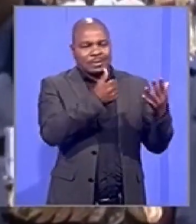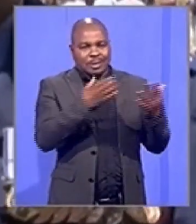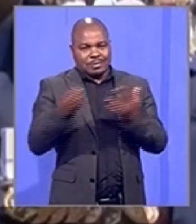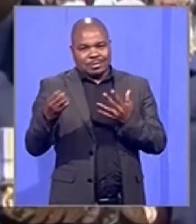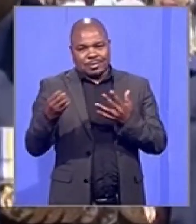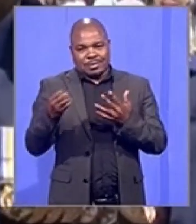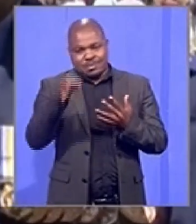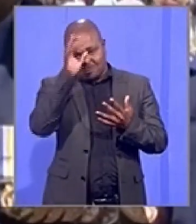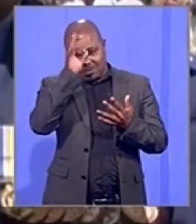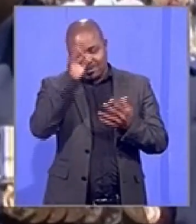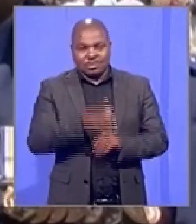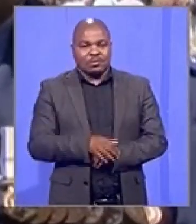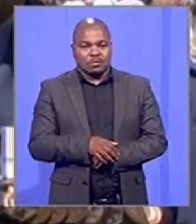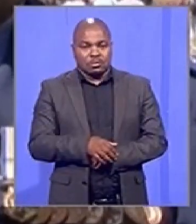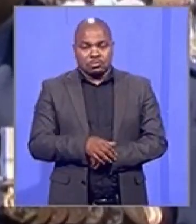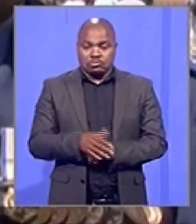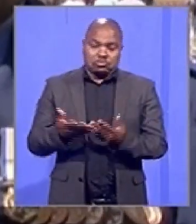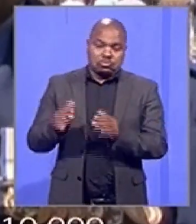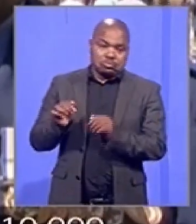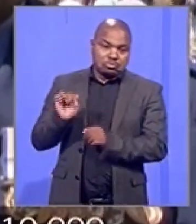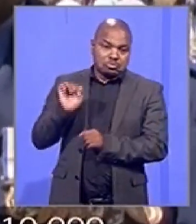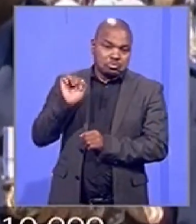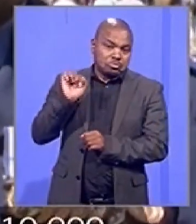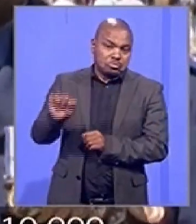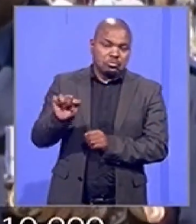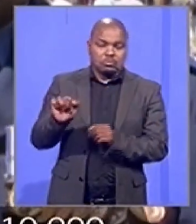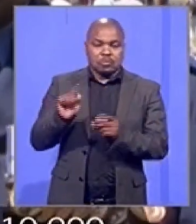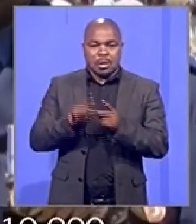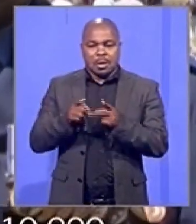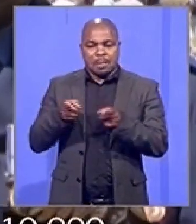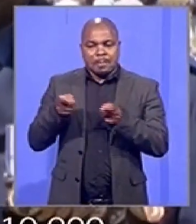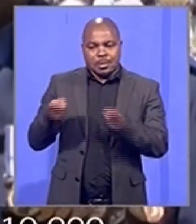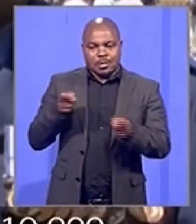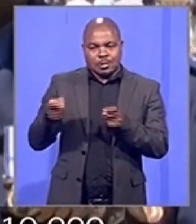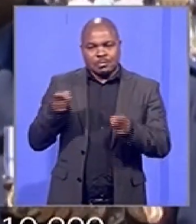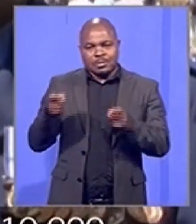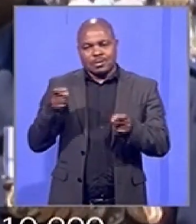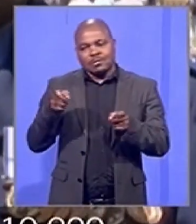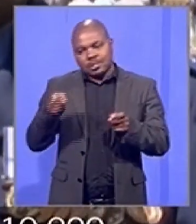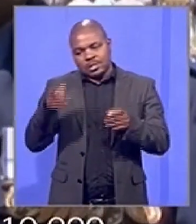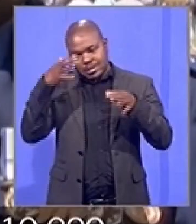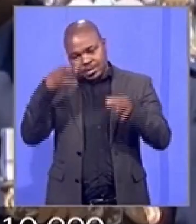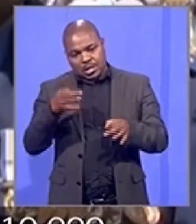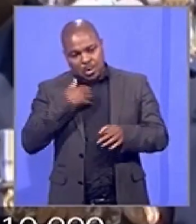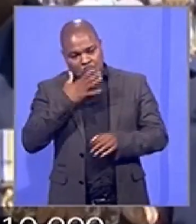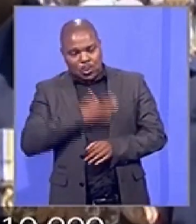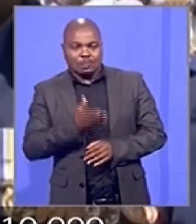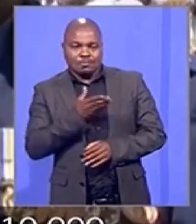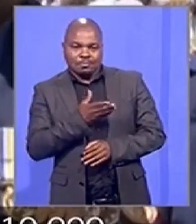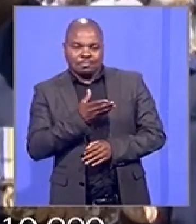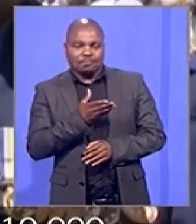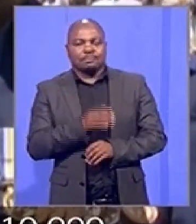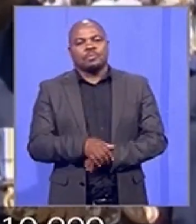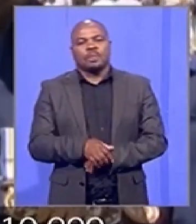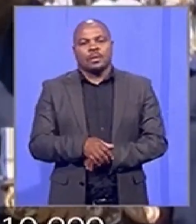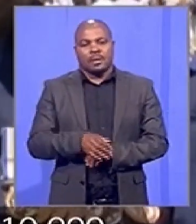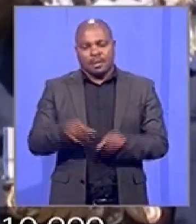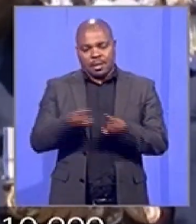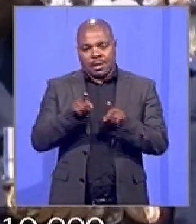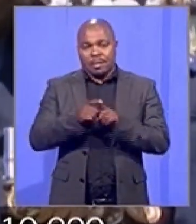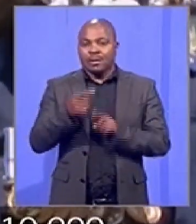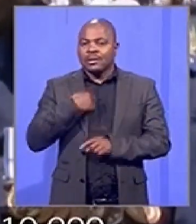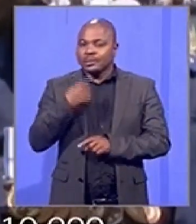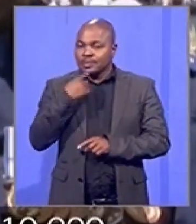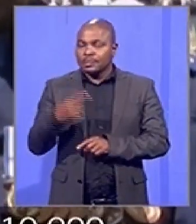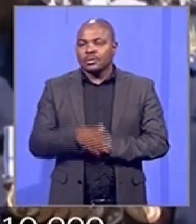of the day, according to his and management kind of deployment. That will happen. As I've said to you,